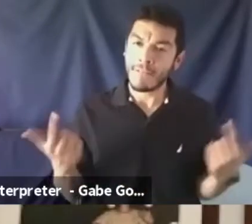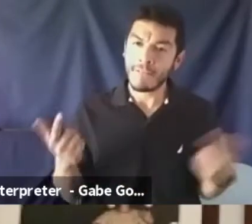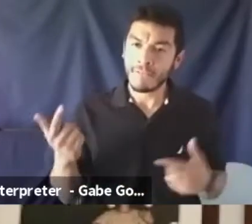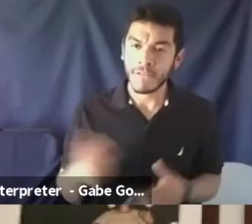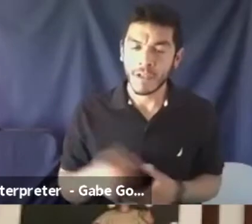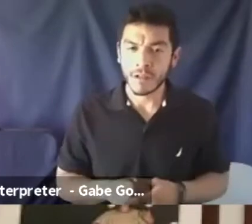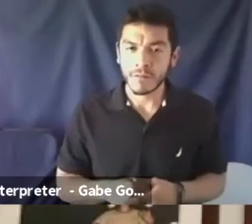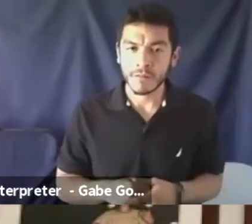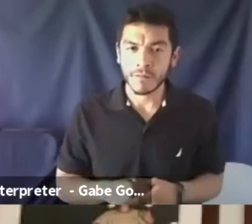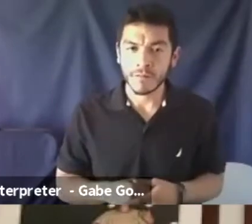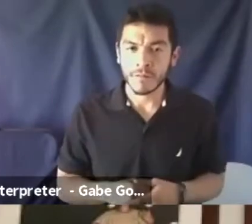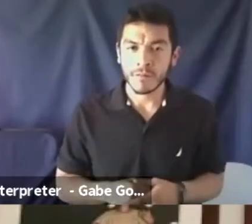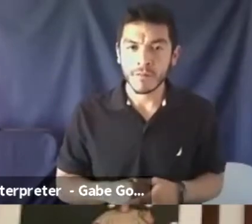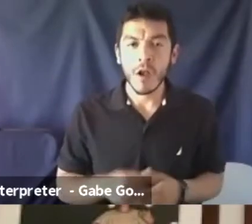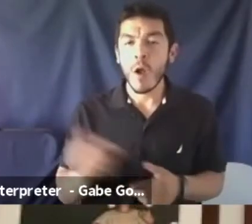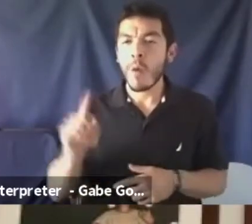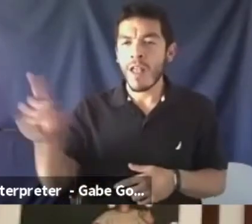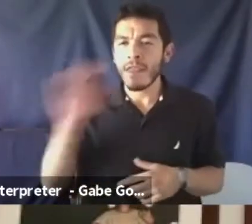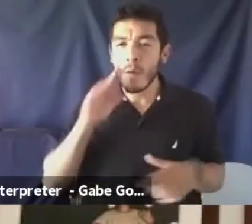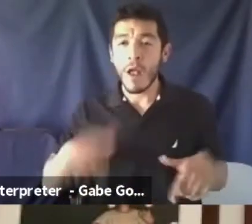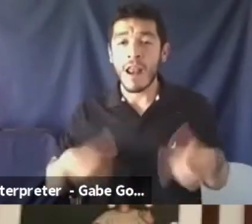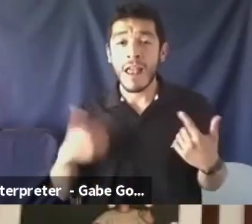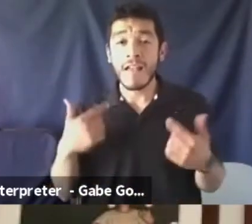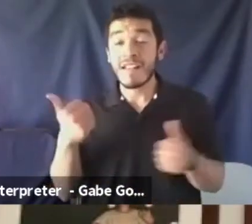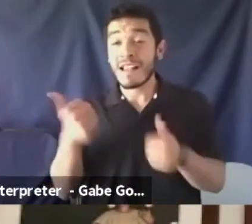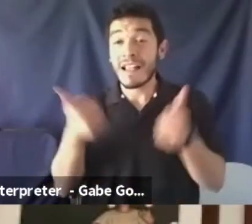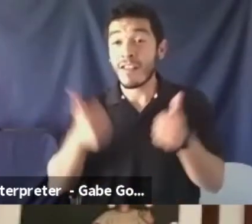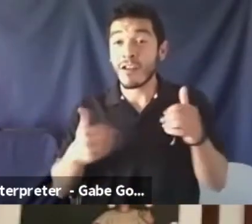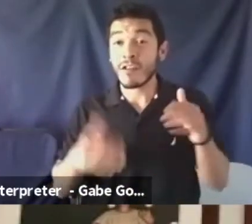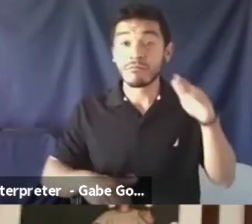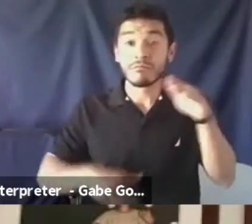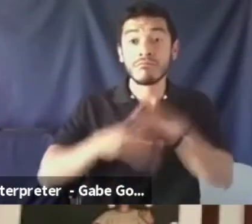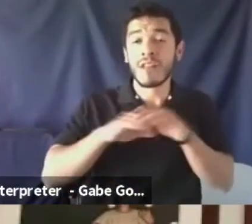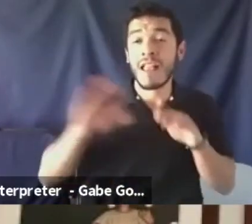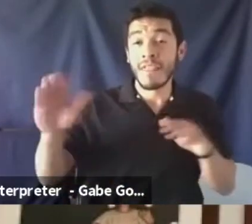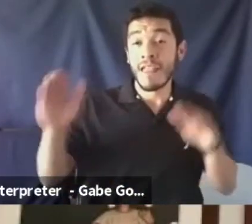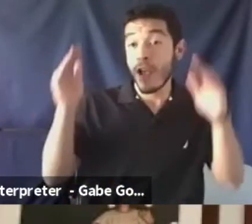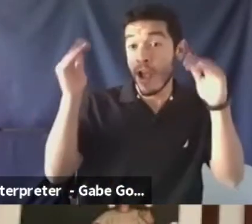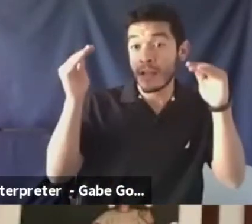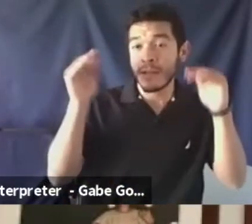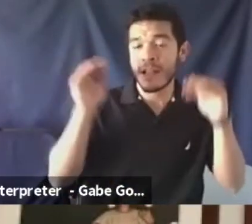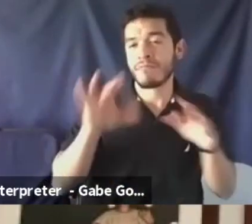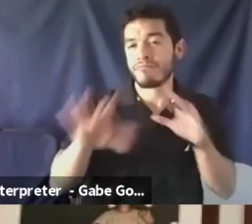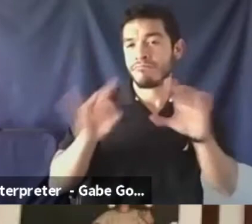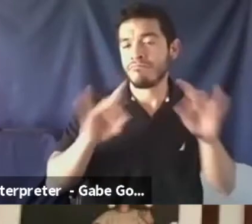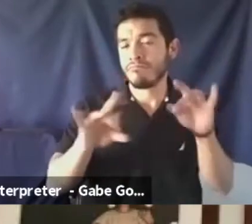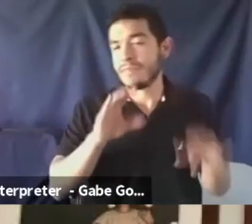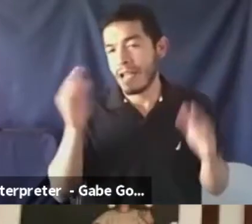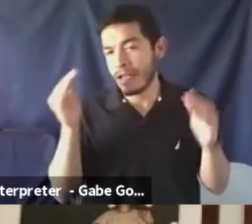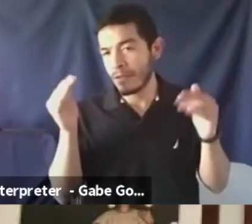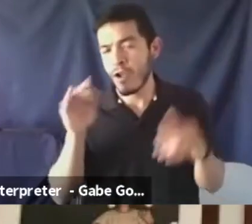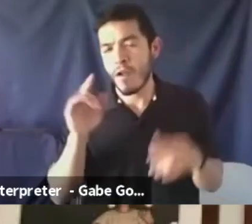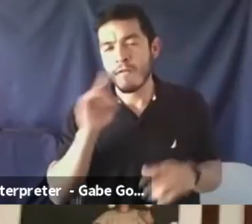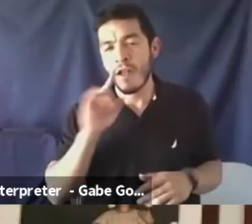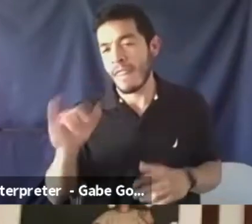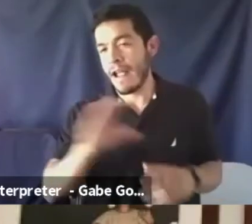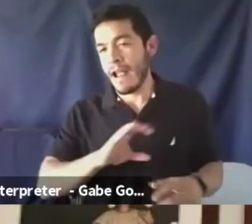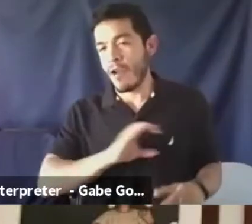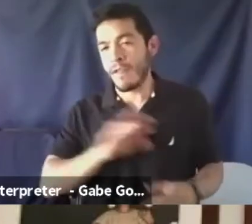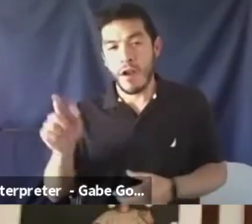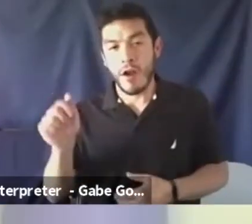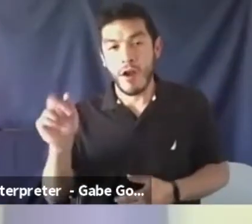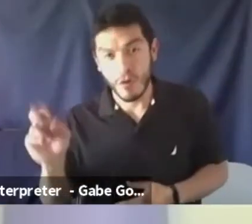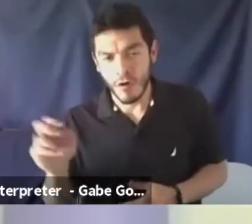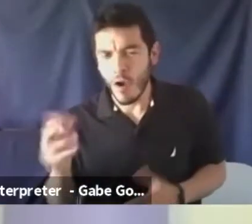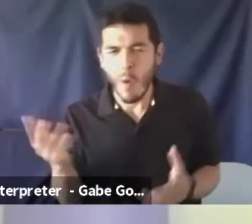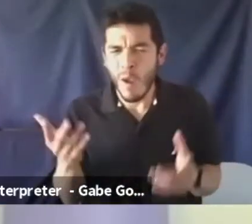going to, live up to either the real or fictional, characters that they are. So what went into all that?